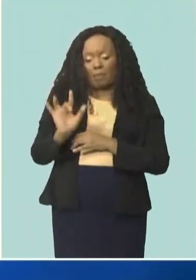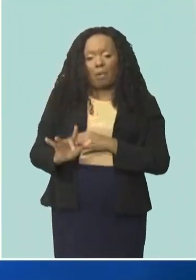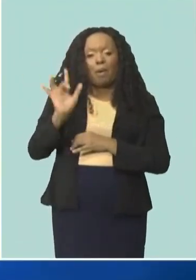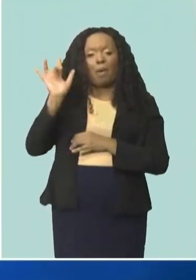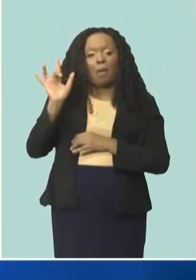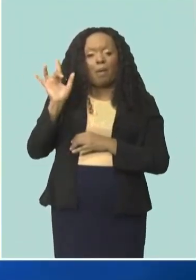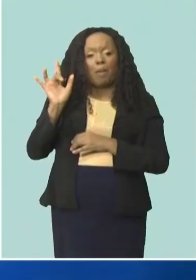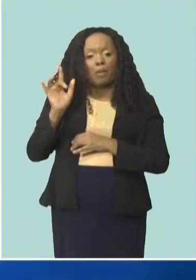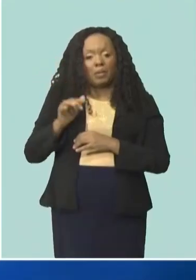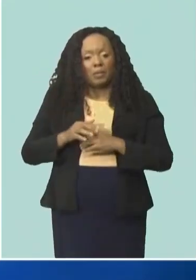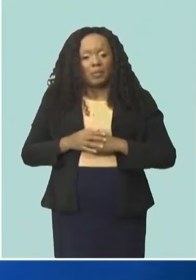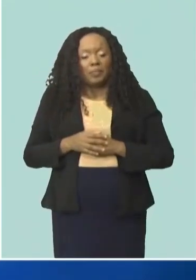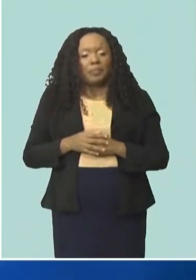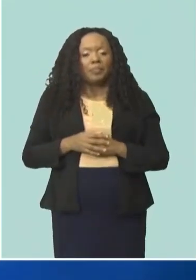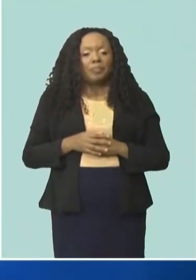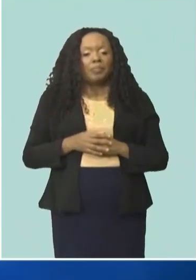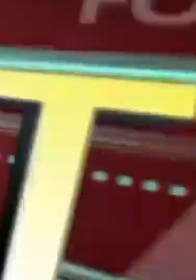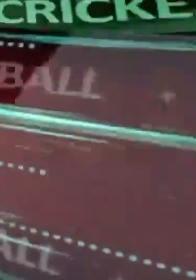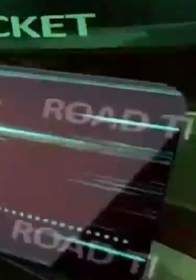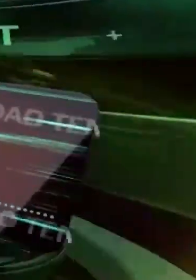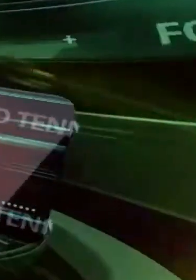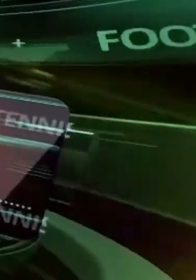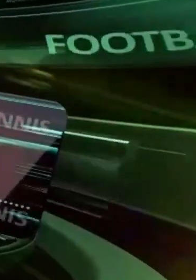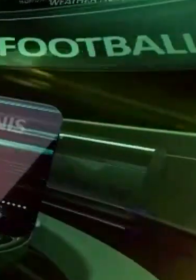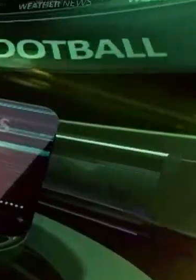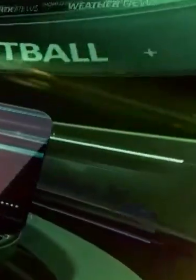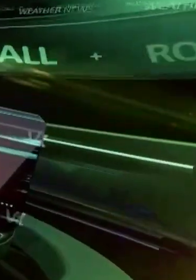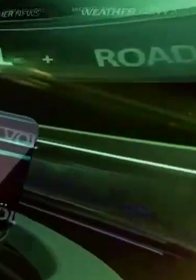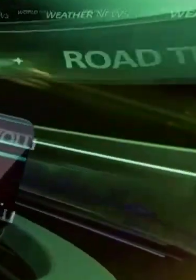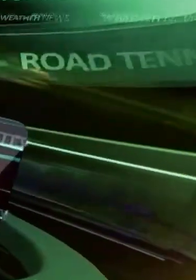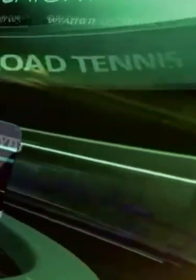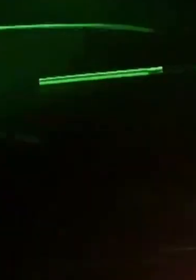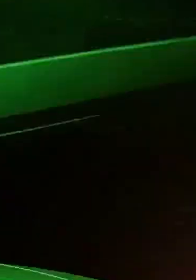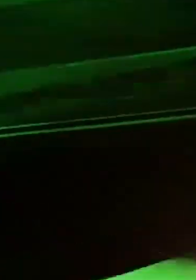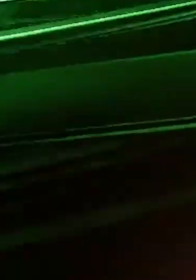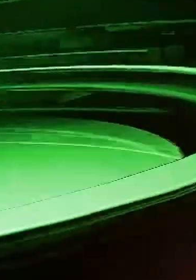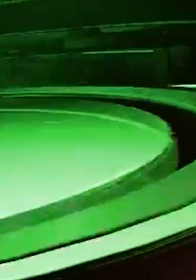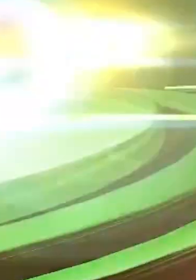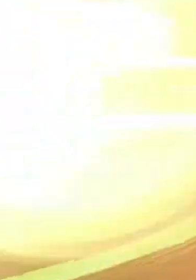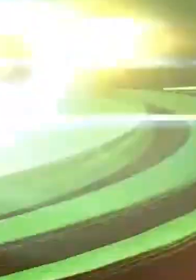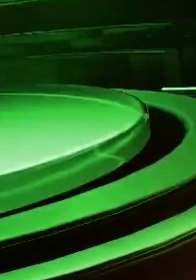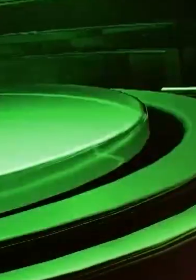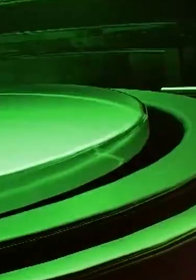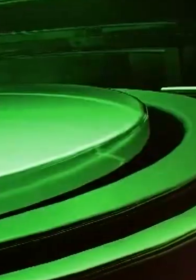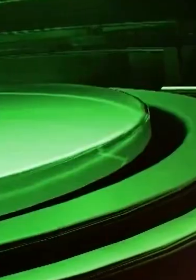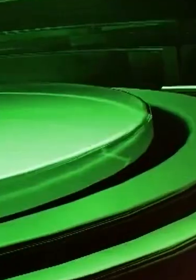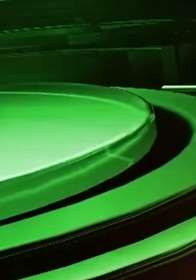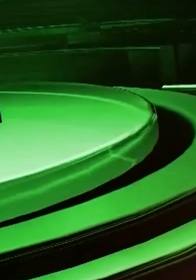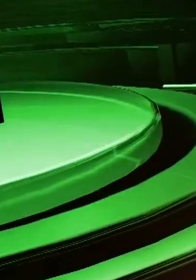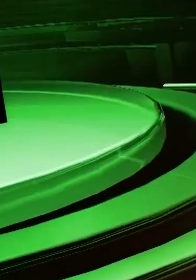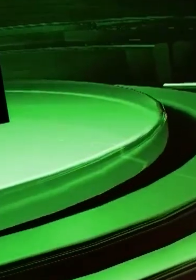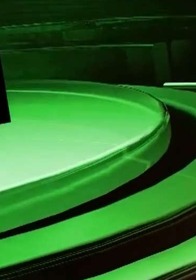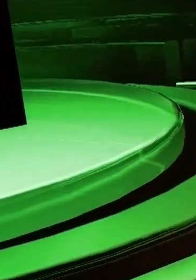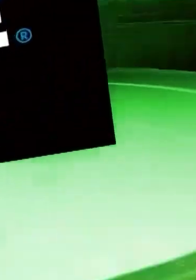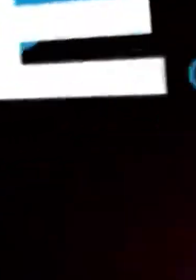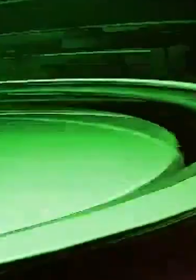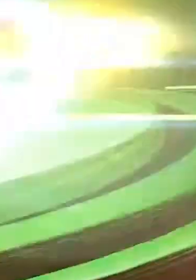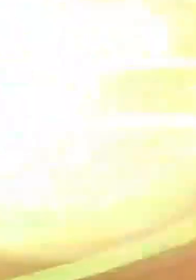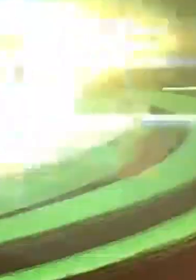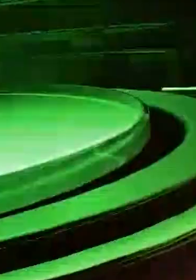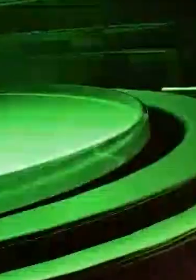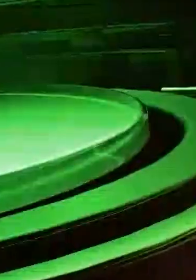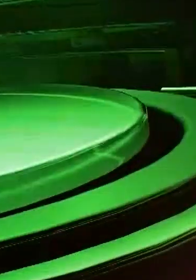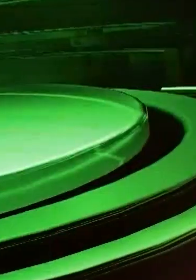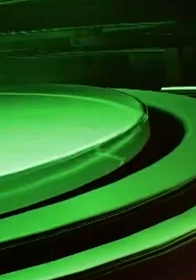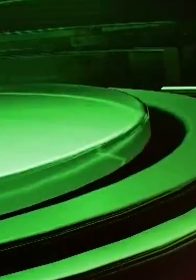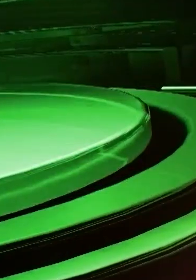CBC Christmas Joy link. Sports Night is brought to you by Power In. Pause is power. And